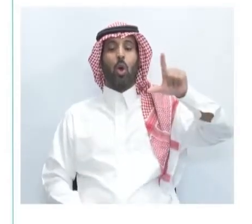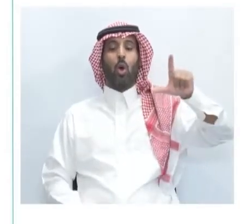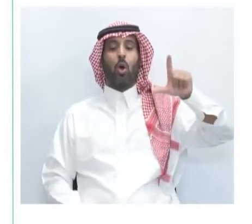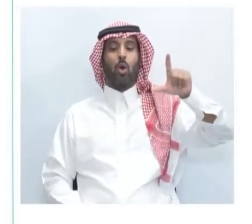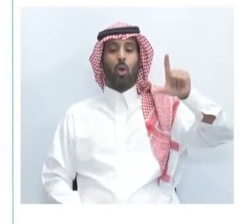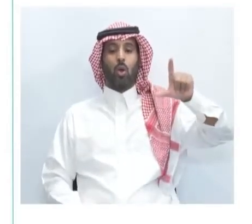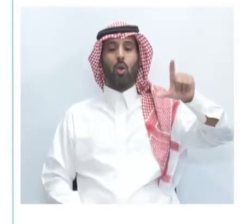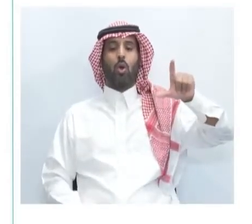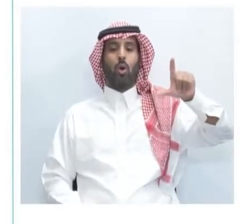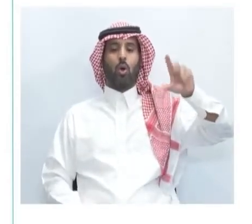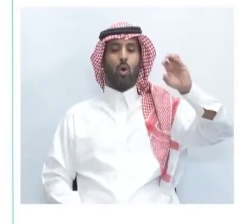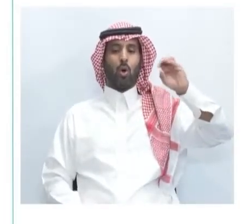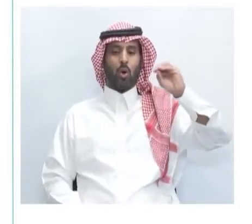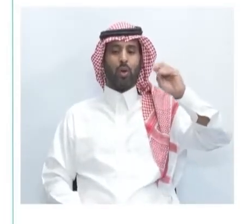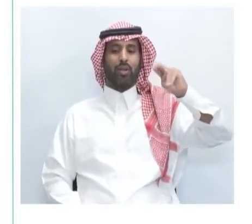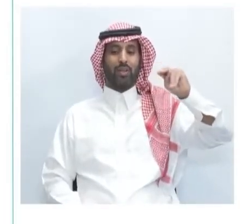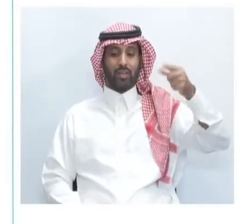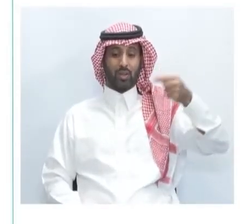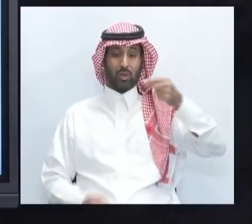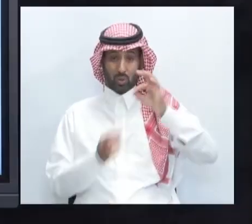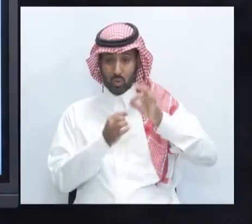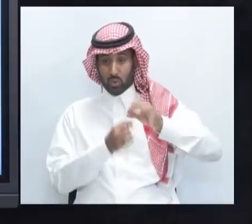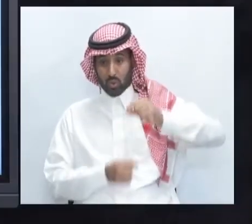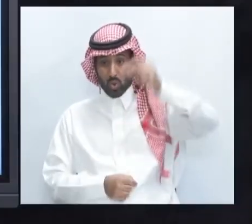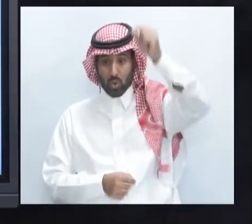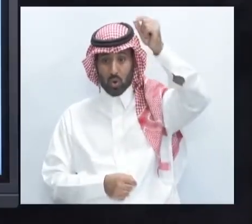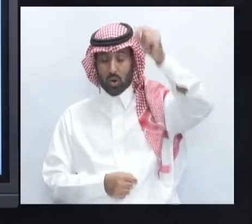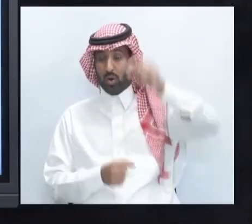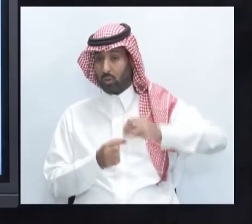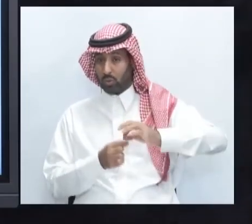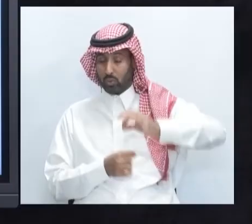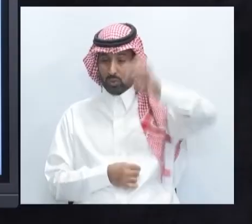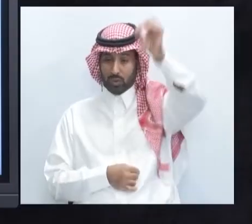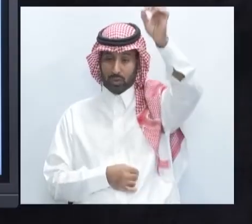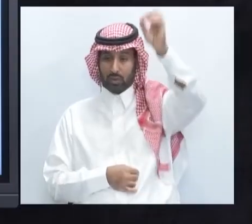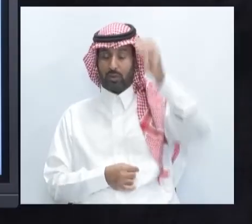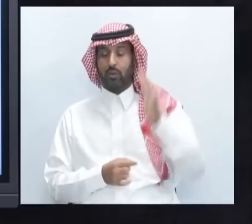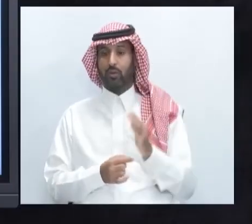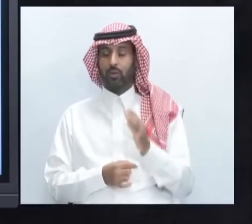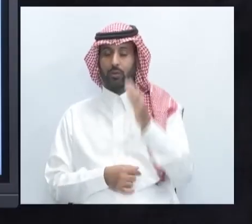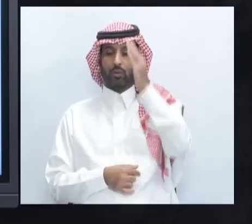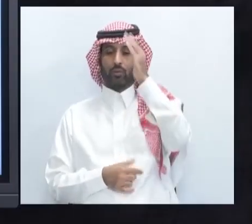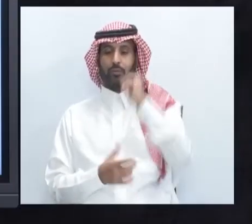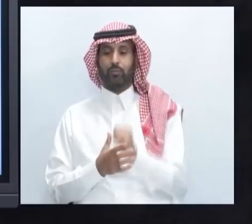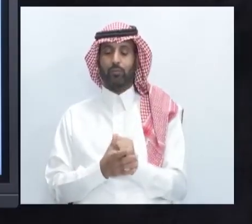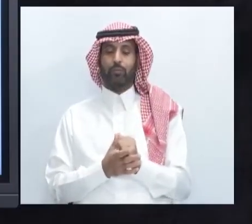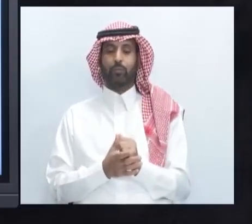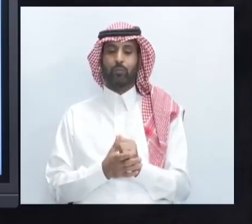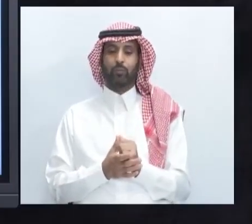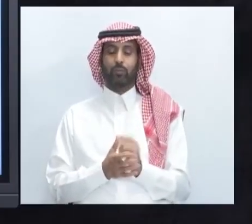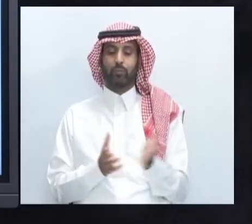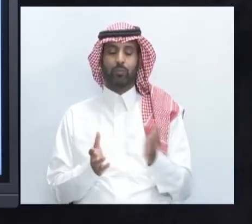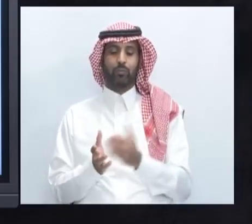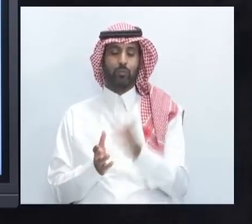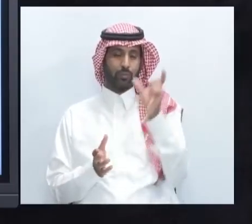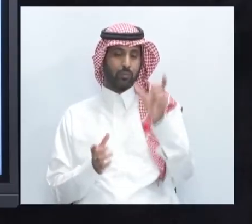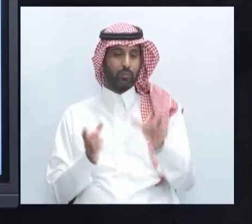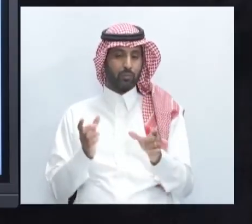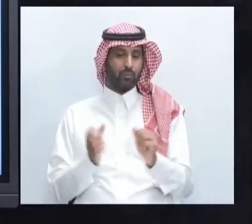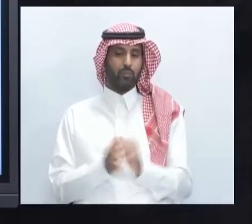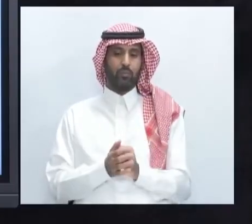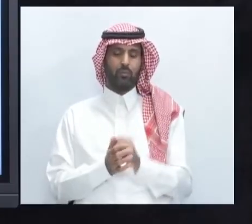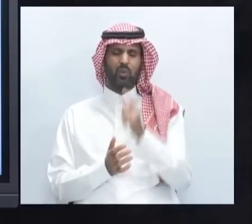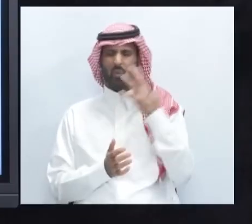it? Yes. Long. Excellent. So we have long. That's right. Okay. What about